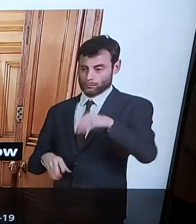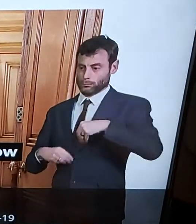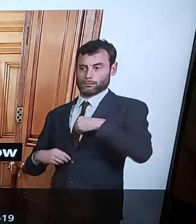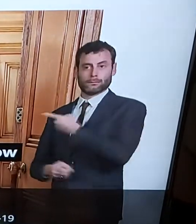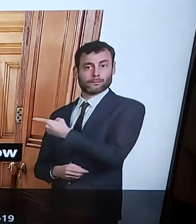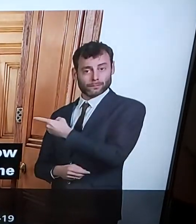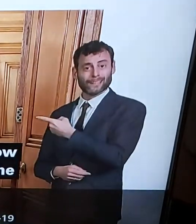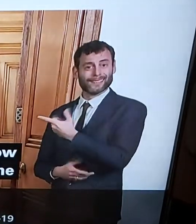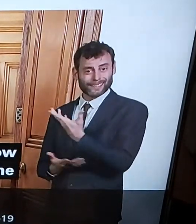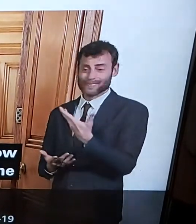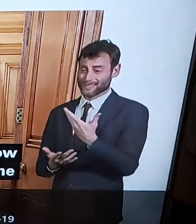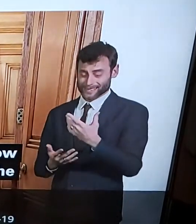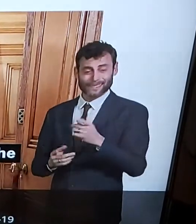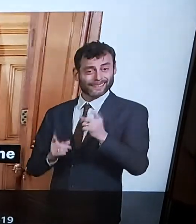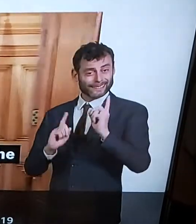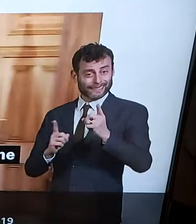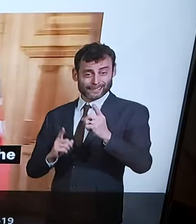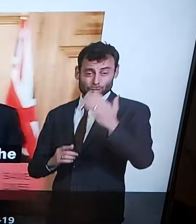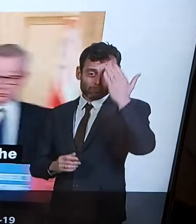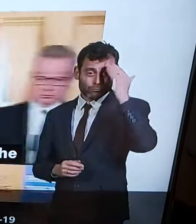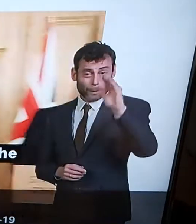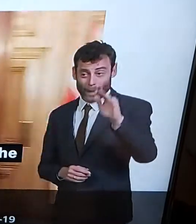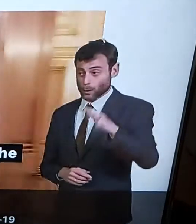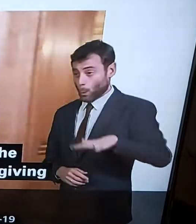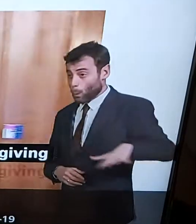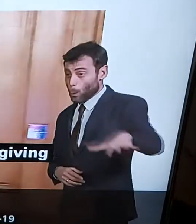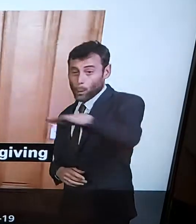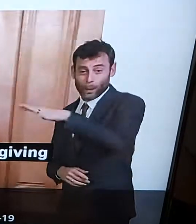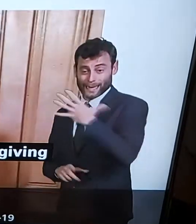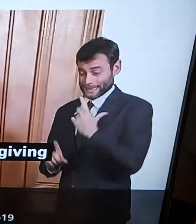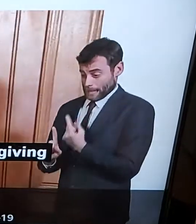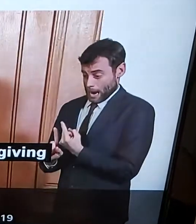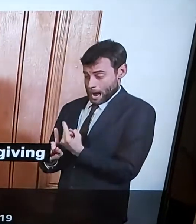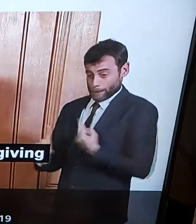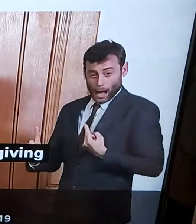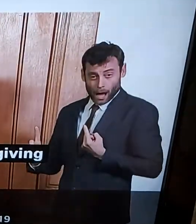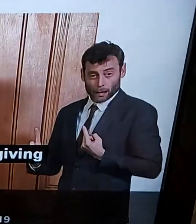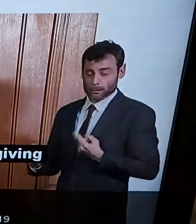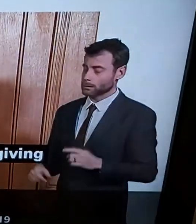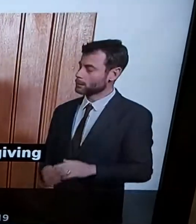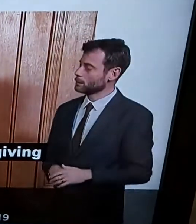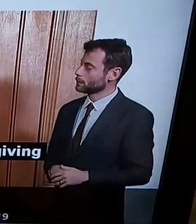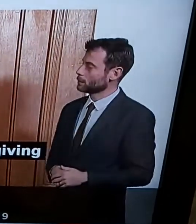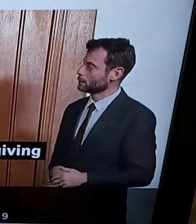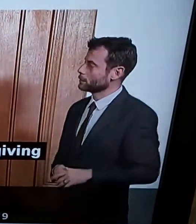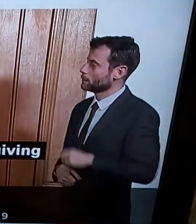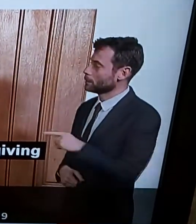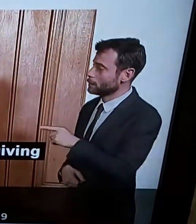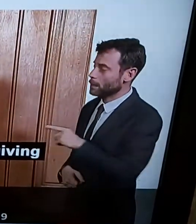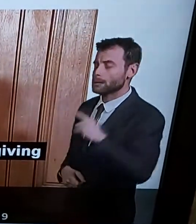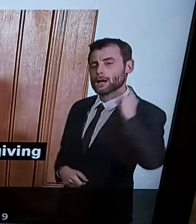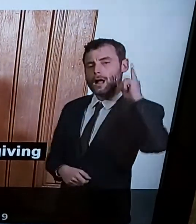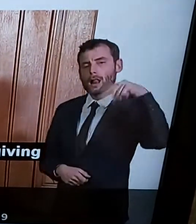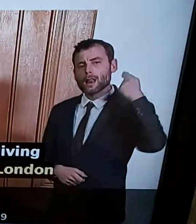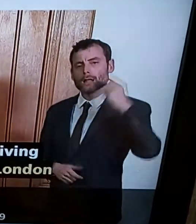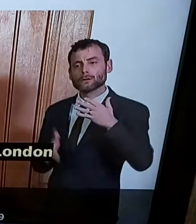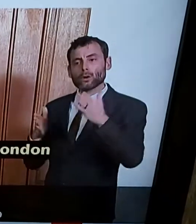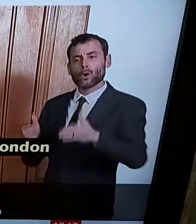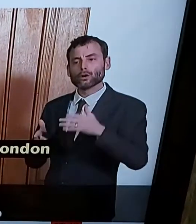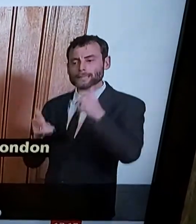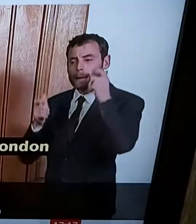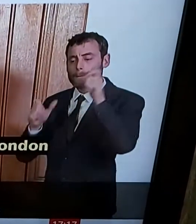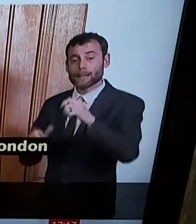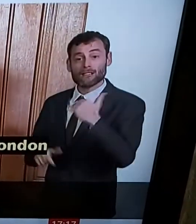that the NHS has been giving us. Simon. Thank you. Yes, so on the question of London hospital beds, as